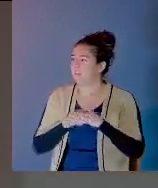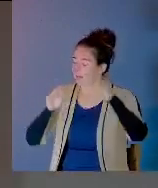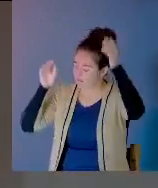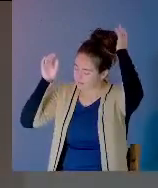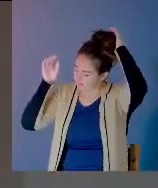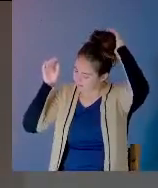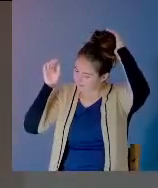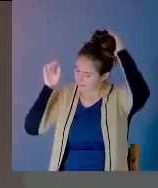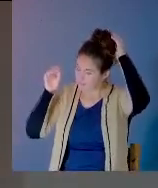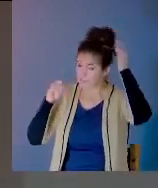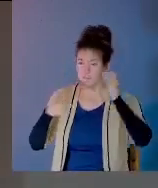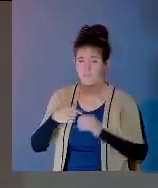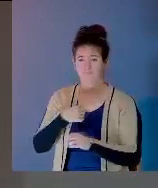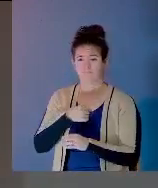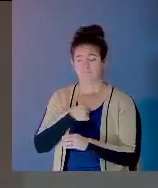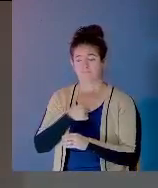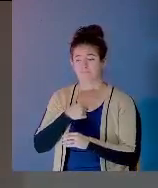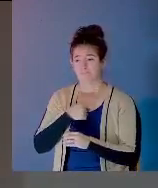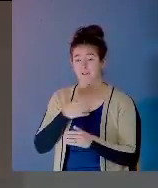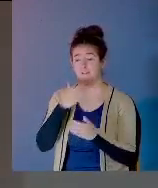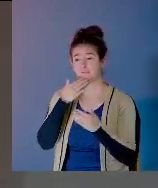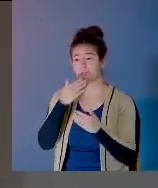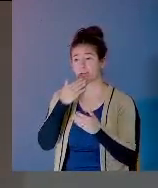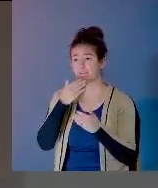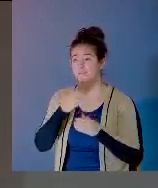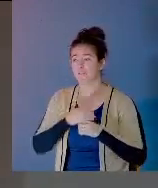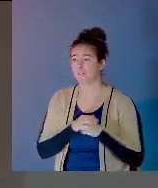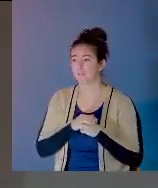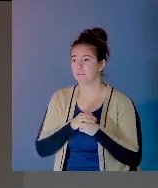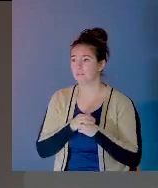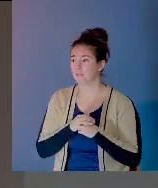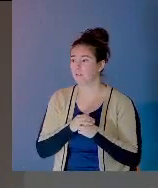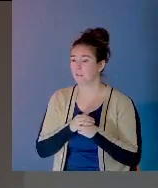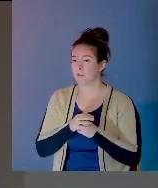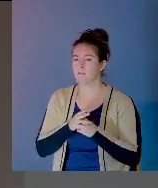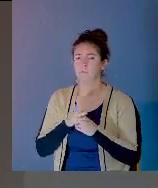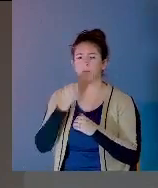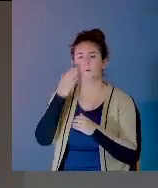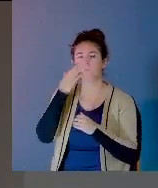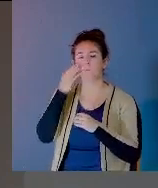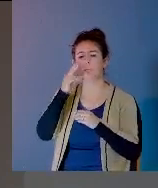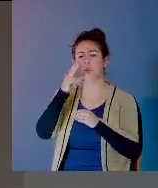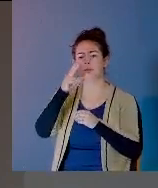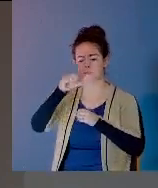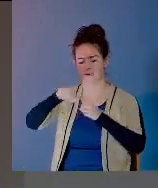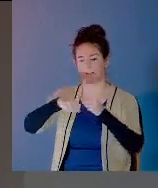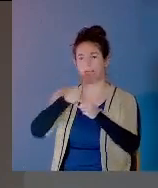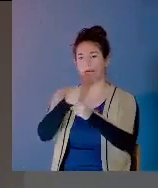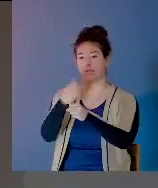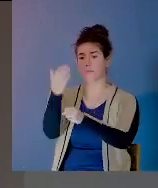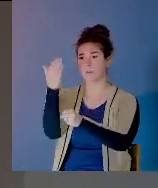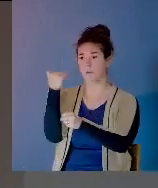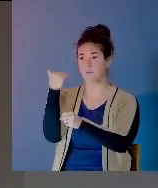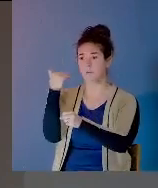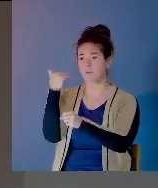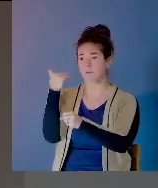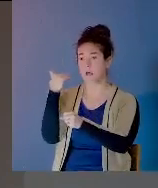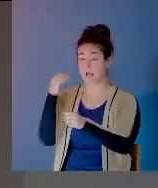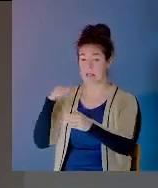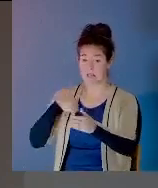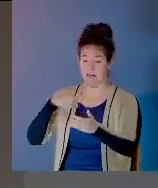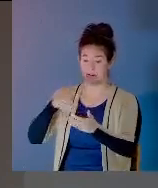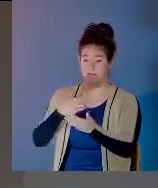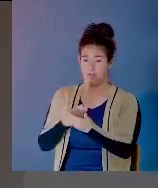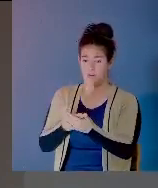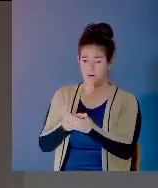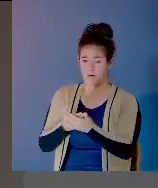I'm grateful because 3 years ago when I came here, my husband had just died, and